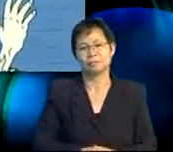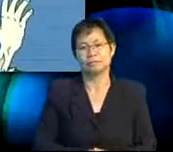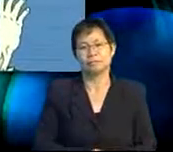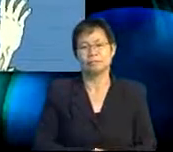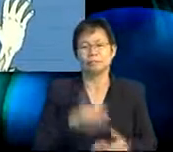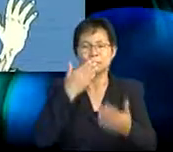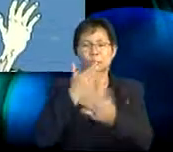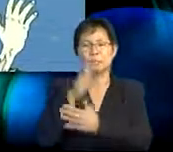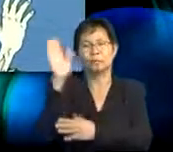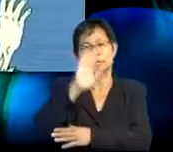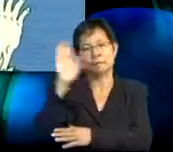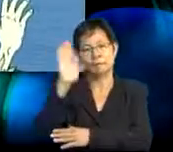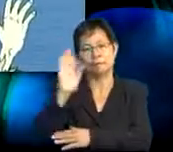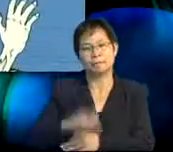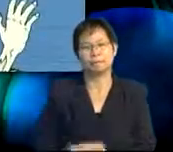Goodbye.